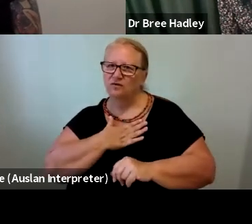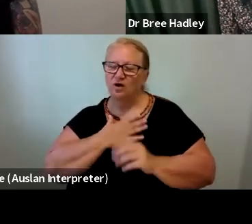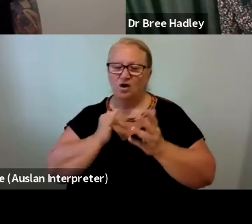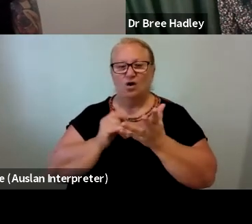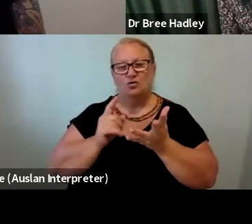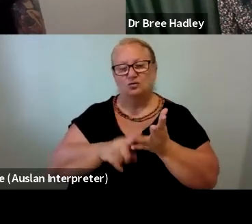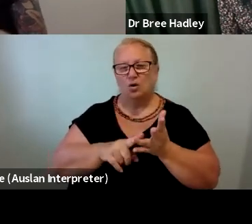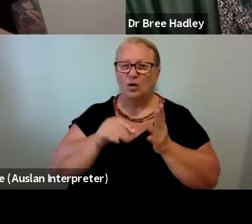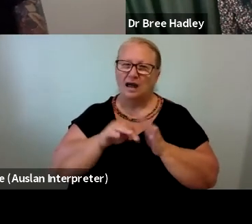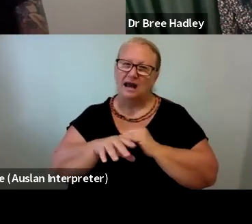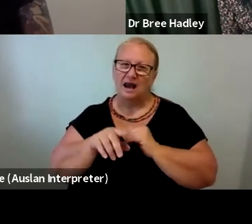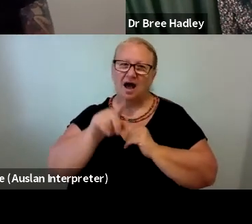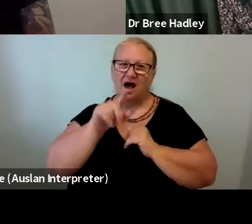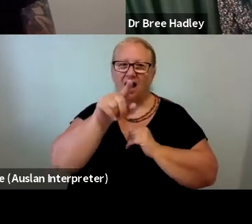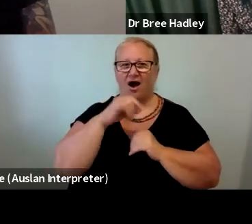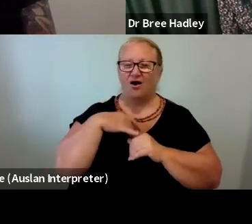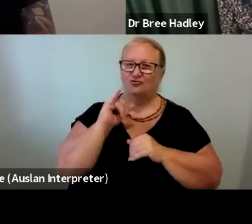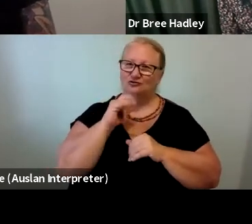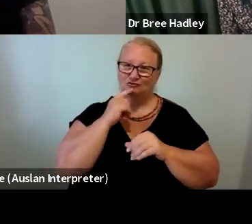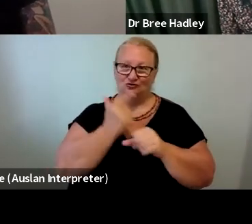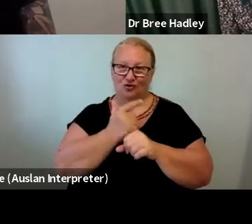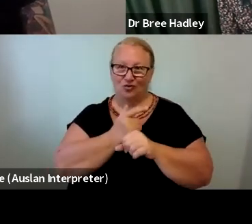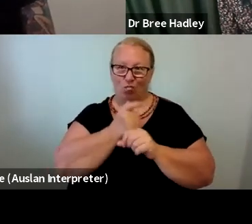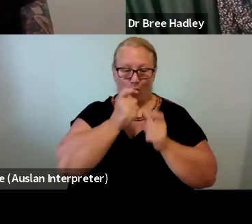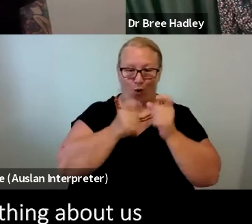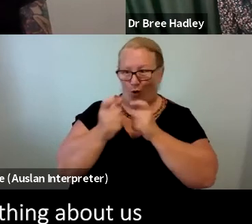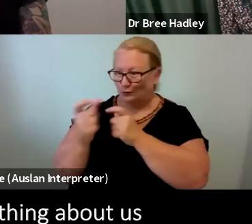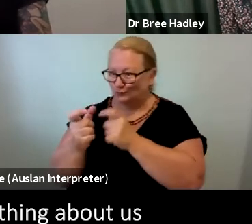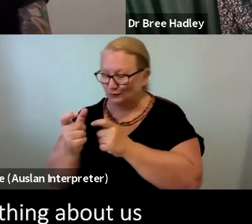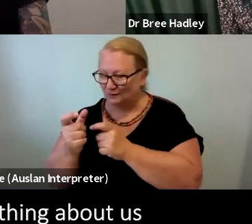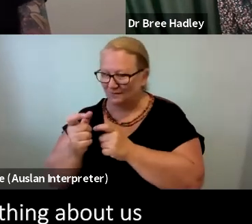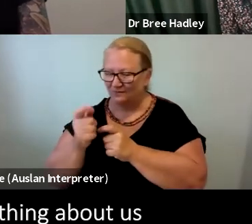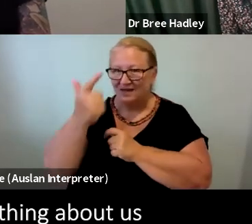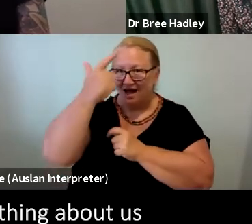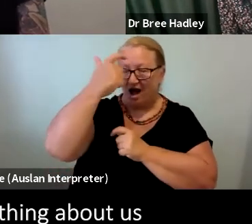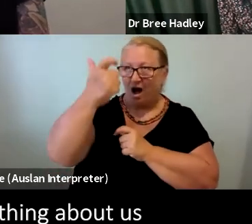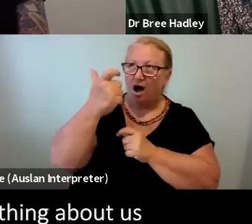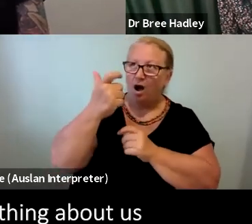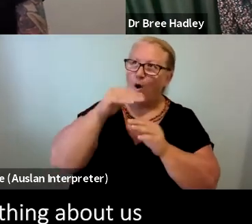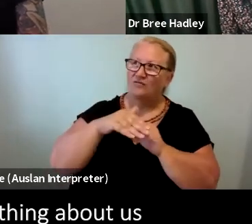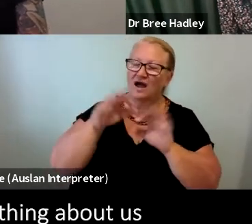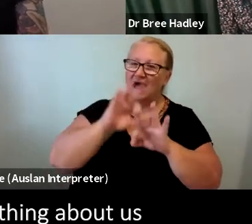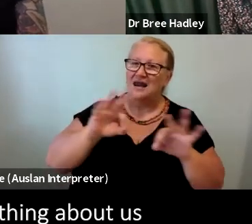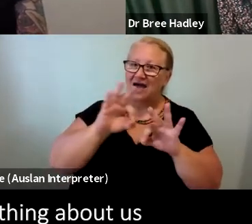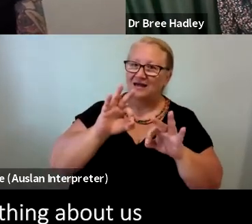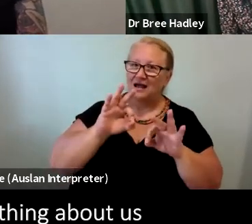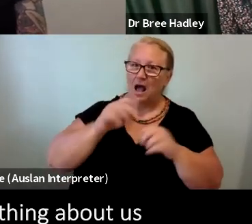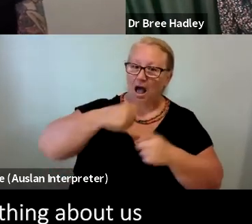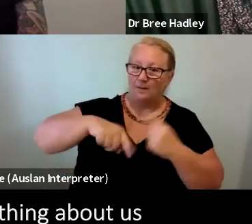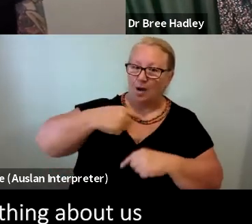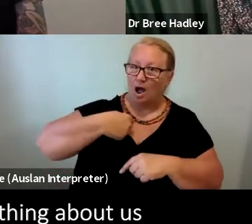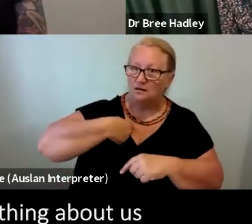that word ramble that I just presented to you, the notion of nothing about us without us leads me